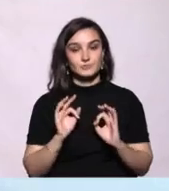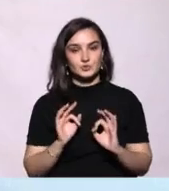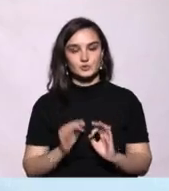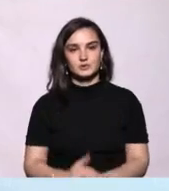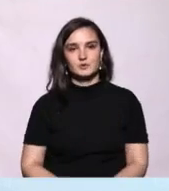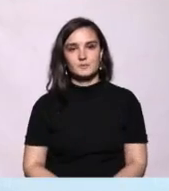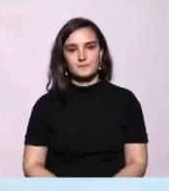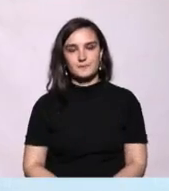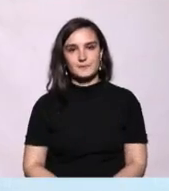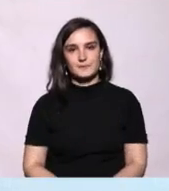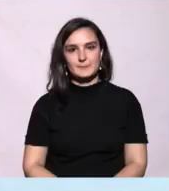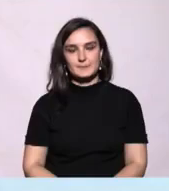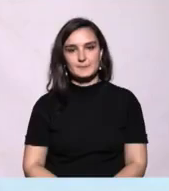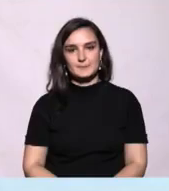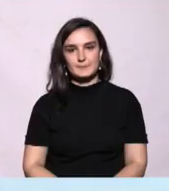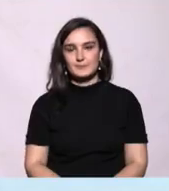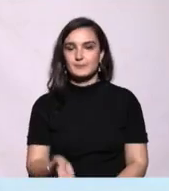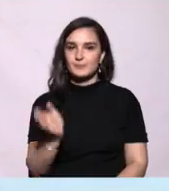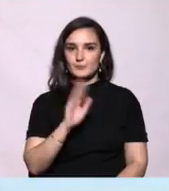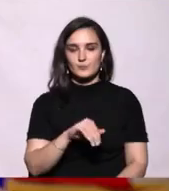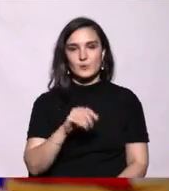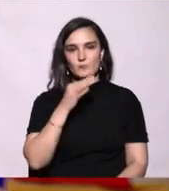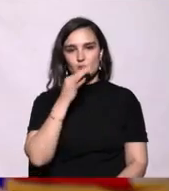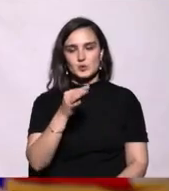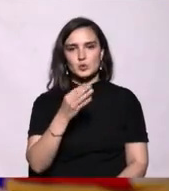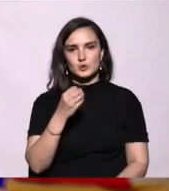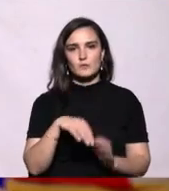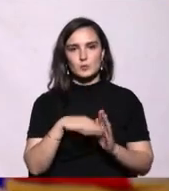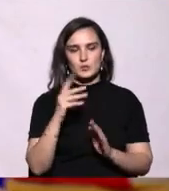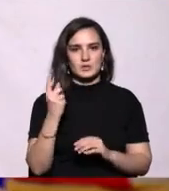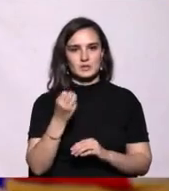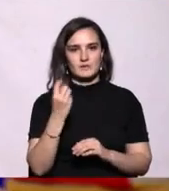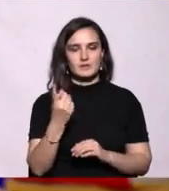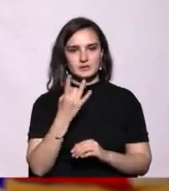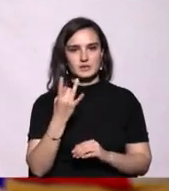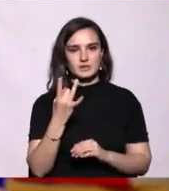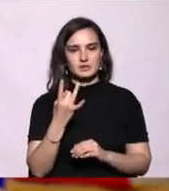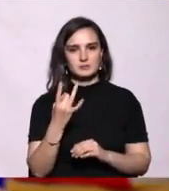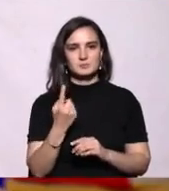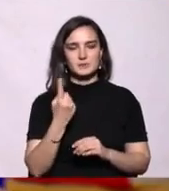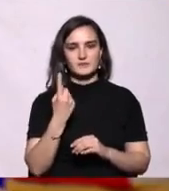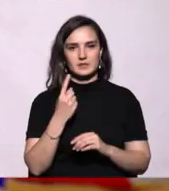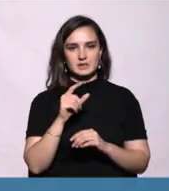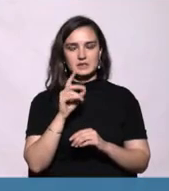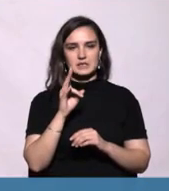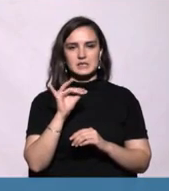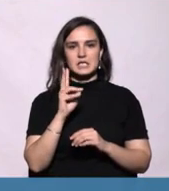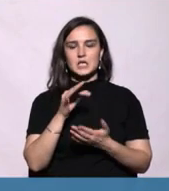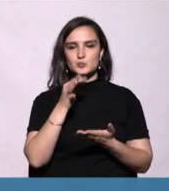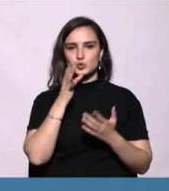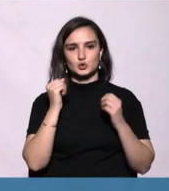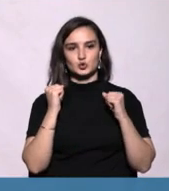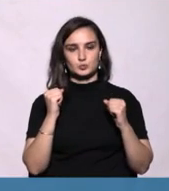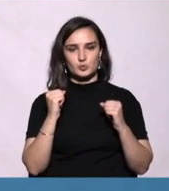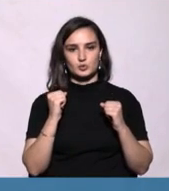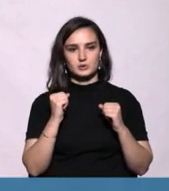Zach. And, now let's go over the answers one more time. So, the first one, Nick likes sports.